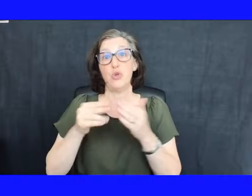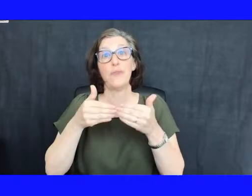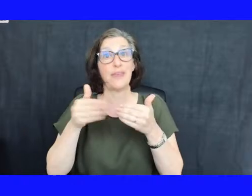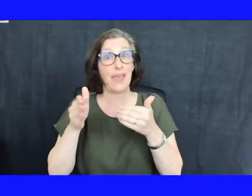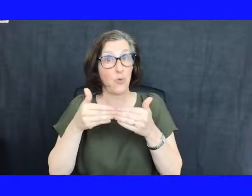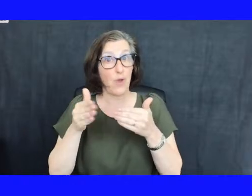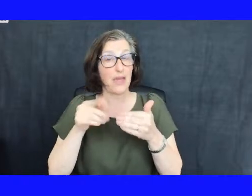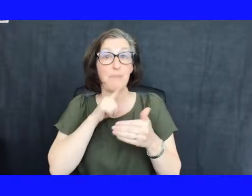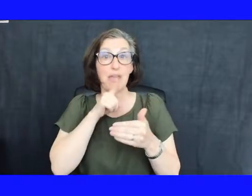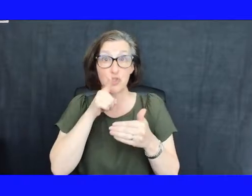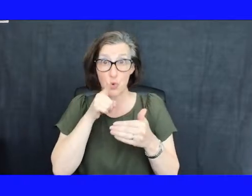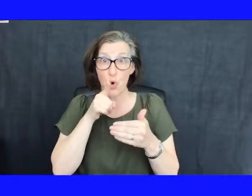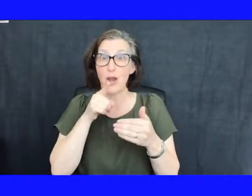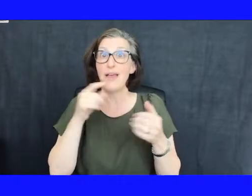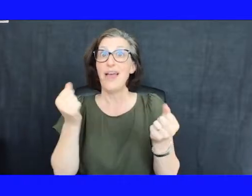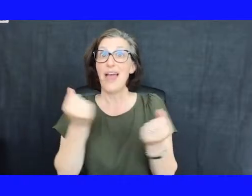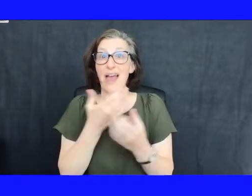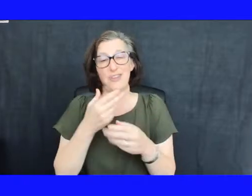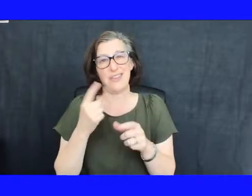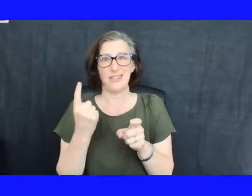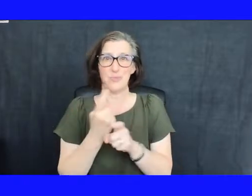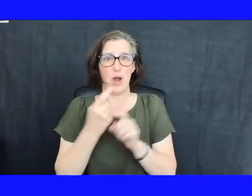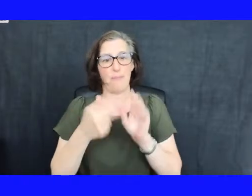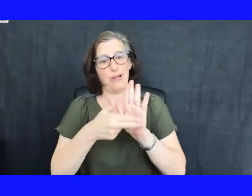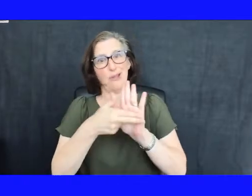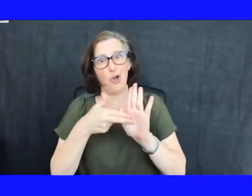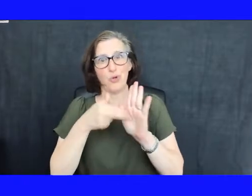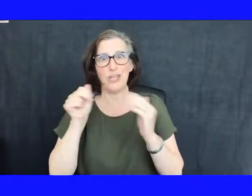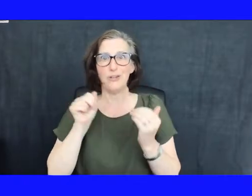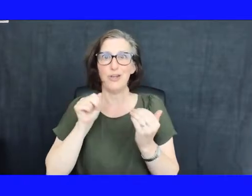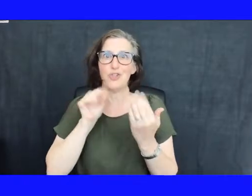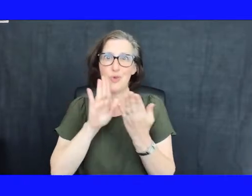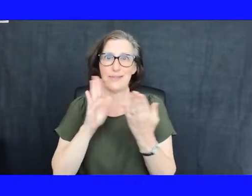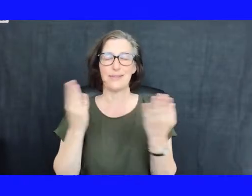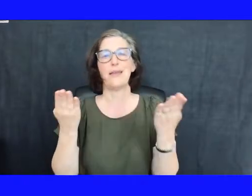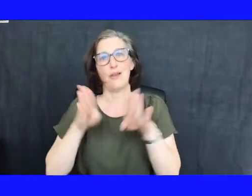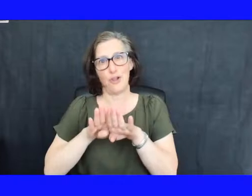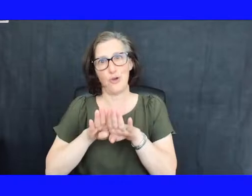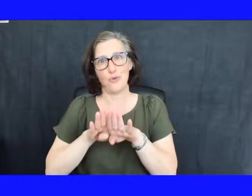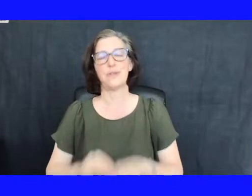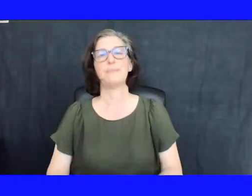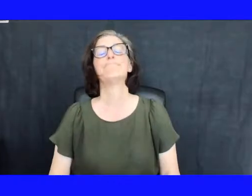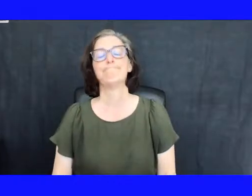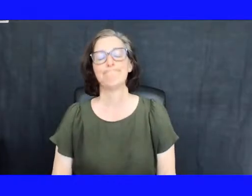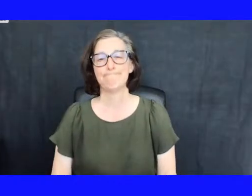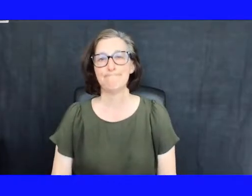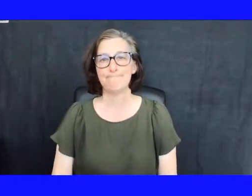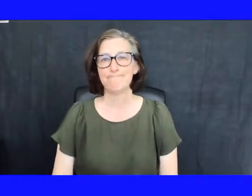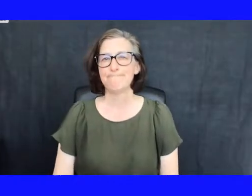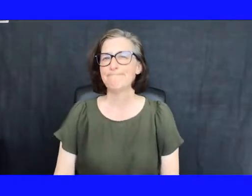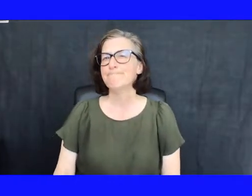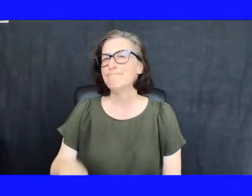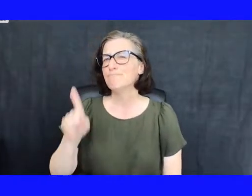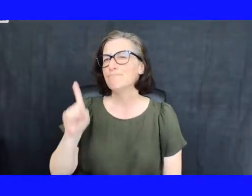keep staff working at the facilities. So we try to find them maybe alternative assignments in order to